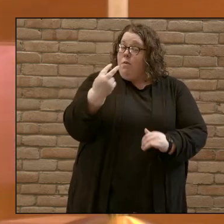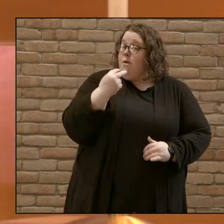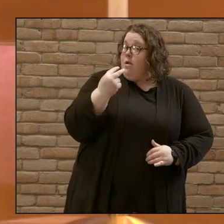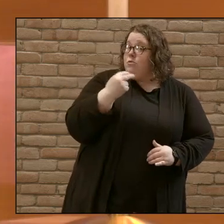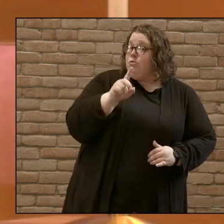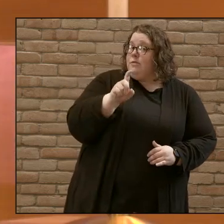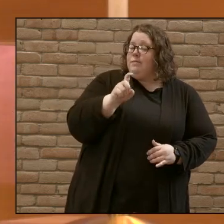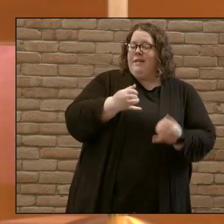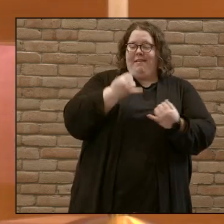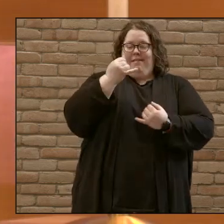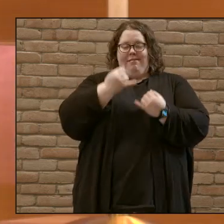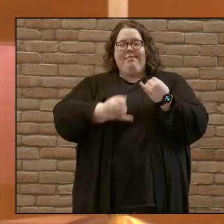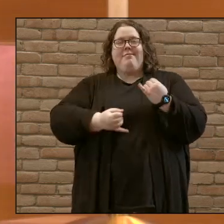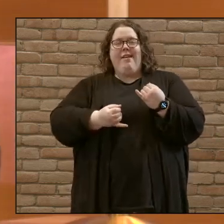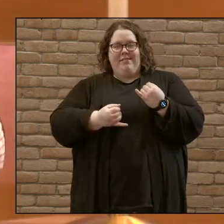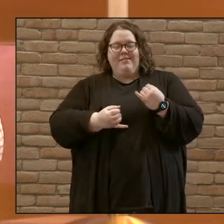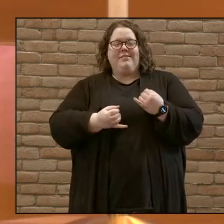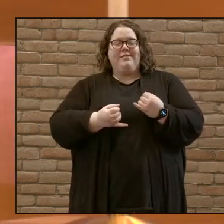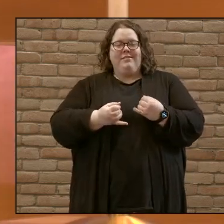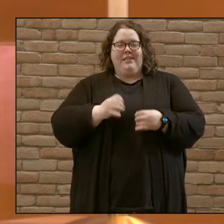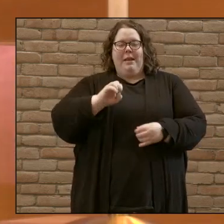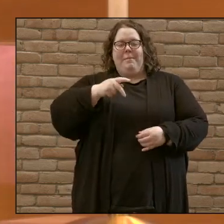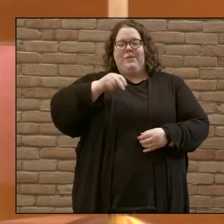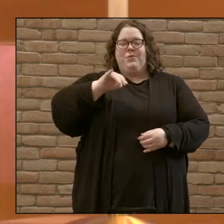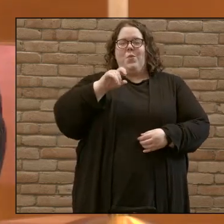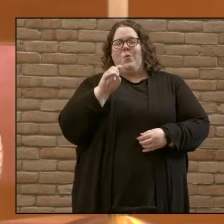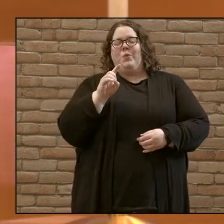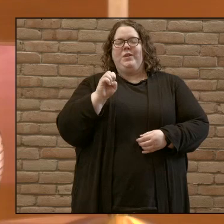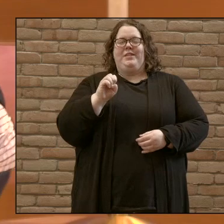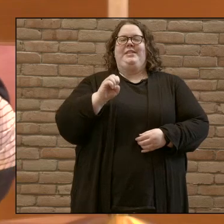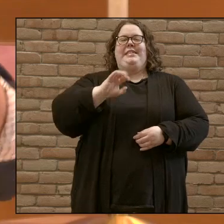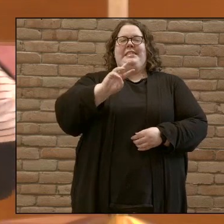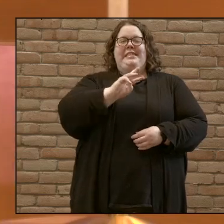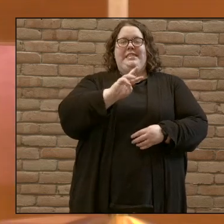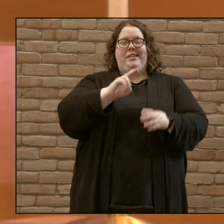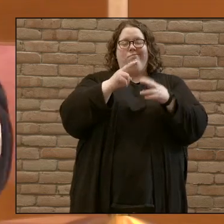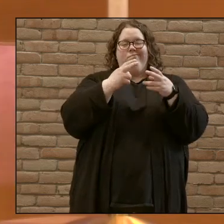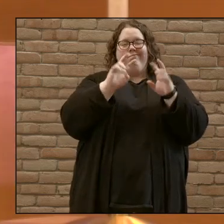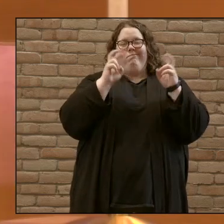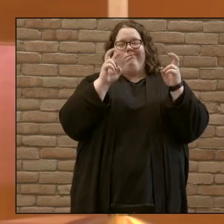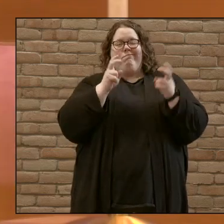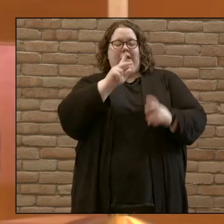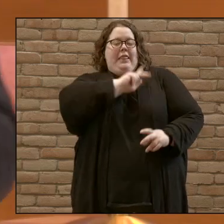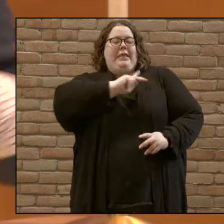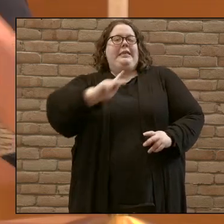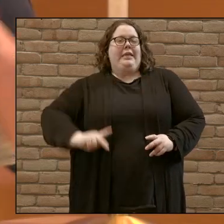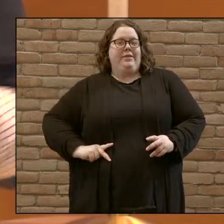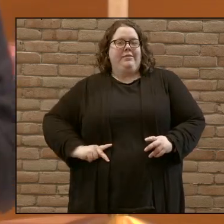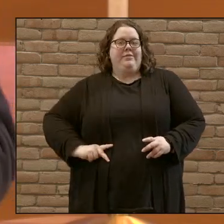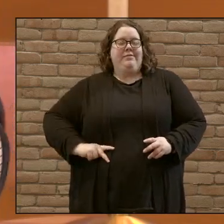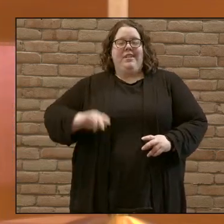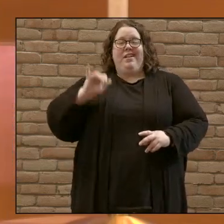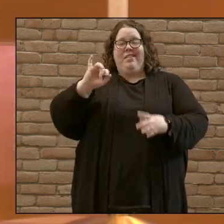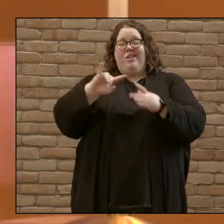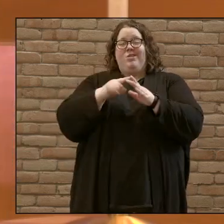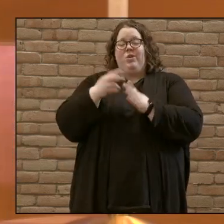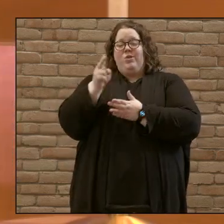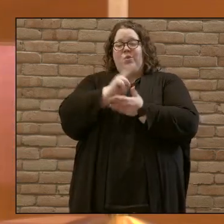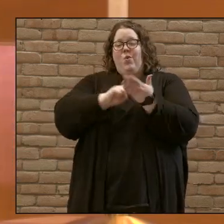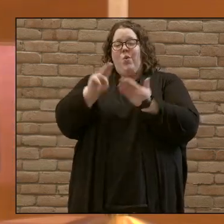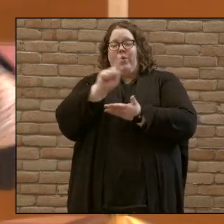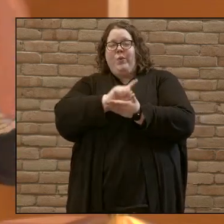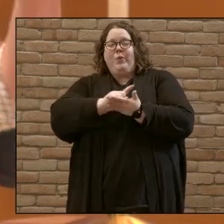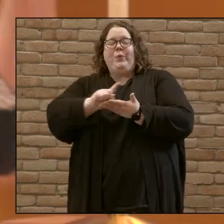last episode, episode 6, called The King, which also is going to start our Holy Week observance as we come together